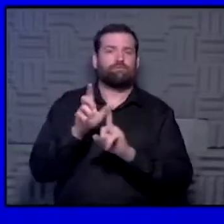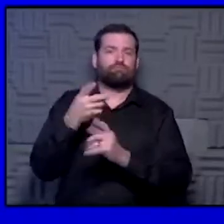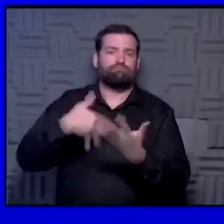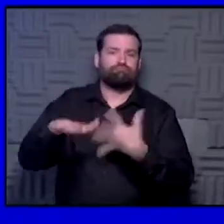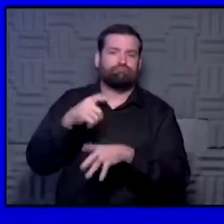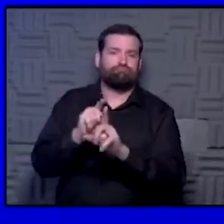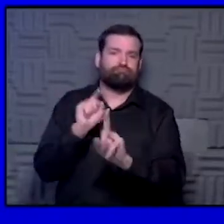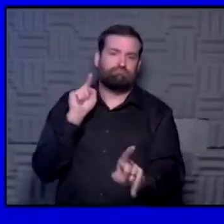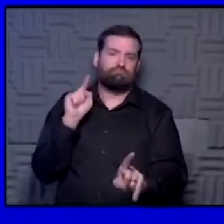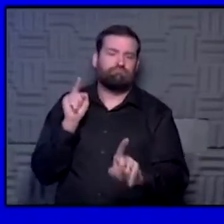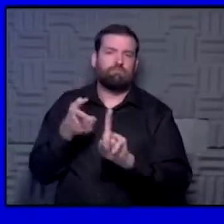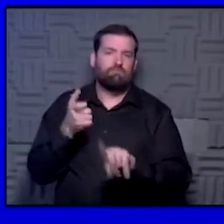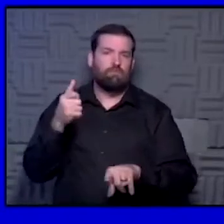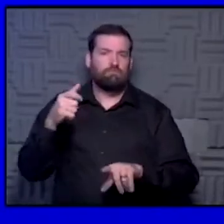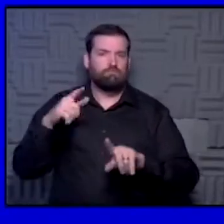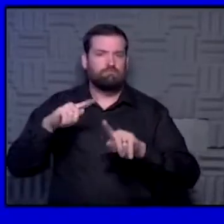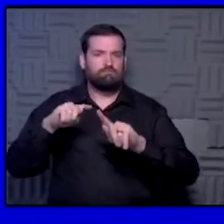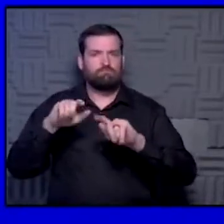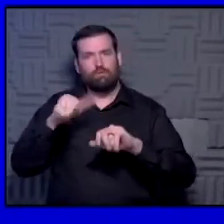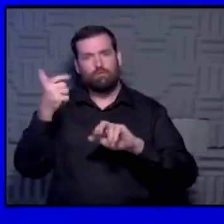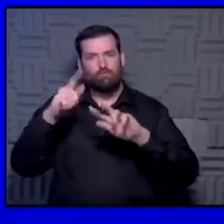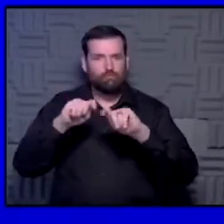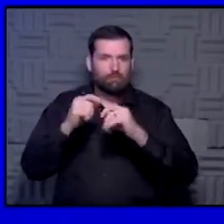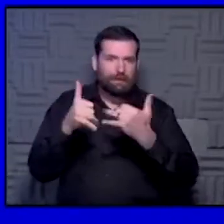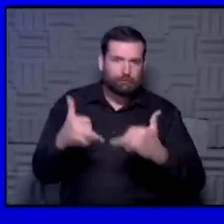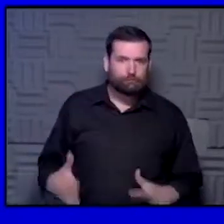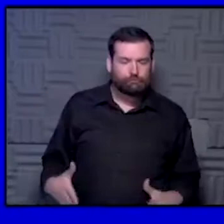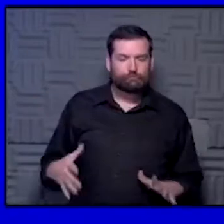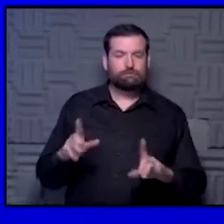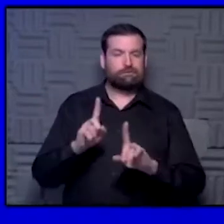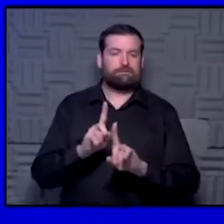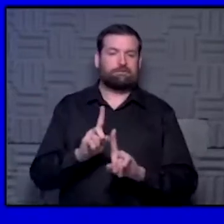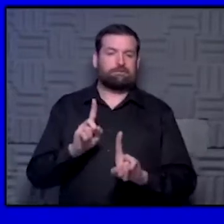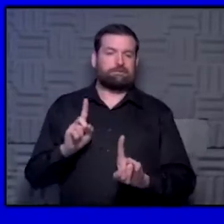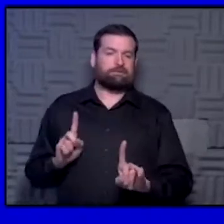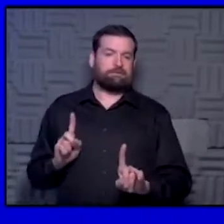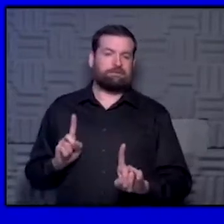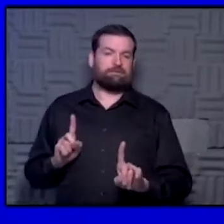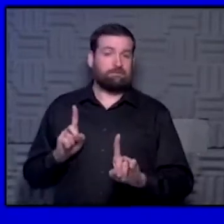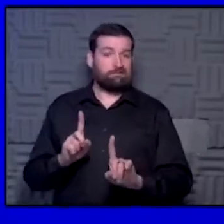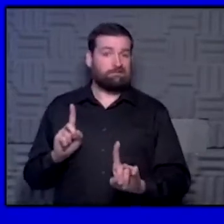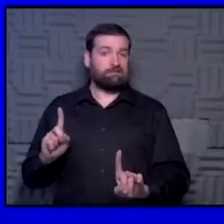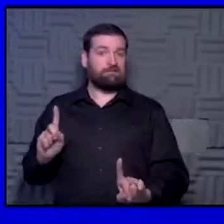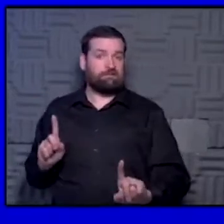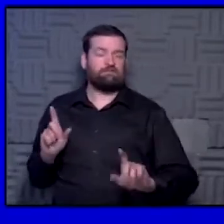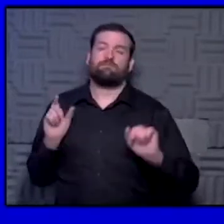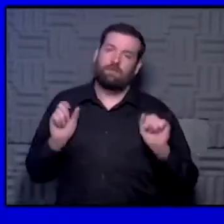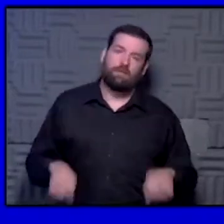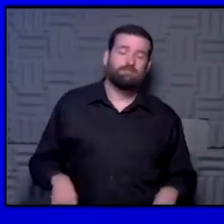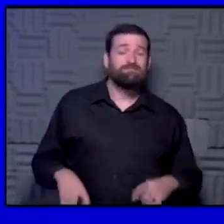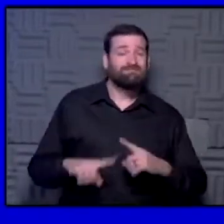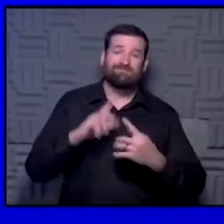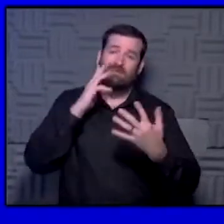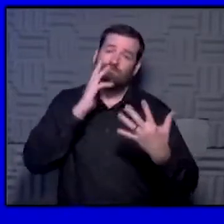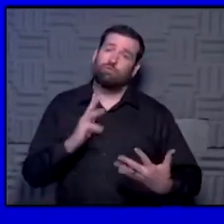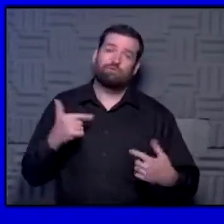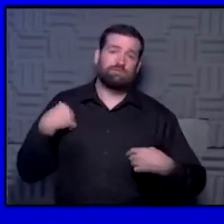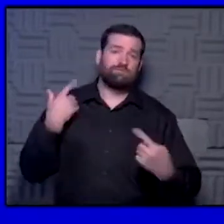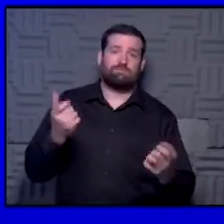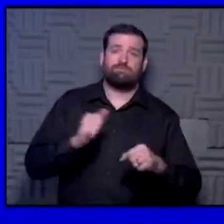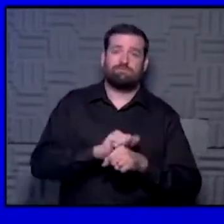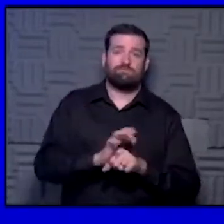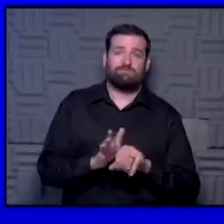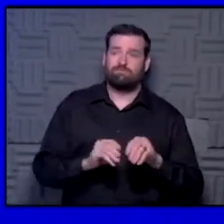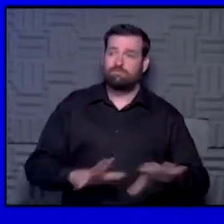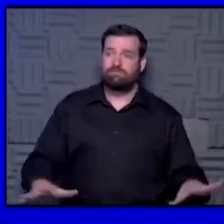from your other teammates. You know, just take a few steps back, and if you can get that, take another few steps back. So, but yeah, unfortunately, since the pandemic, I haven't been able